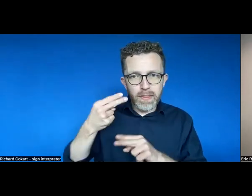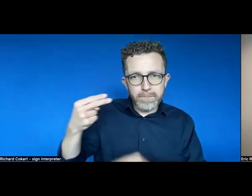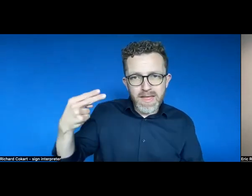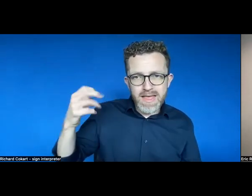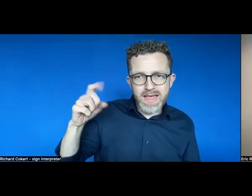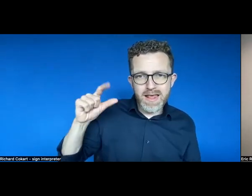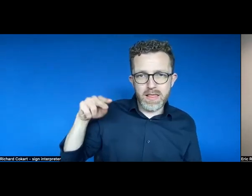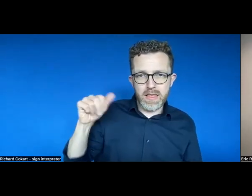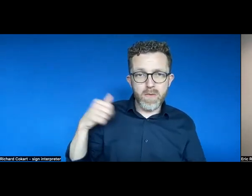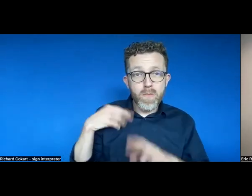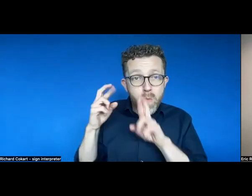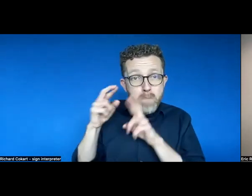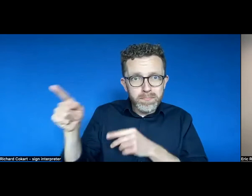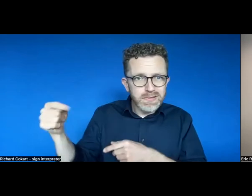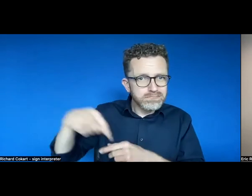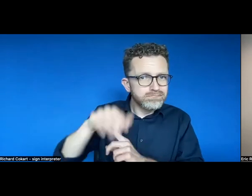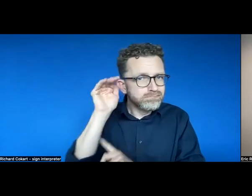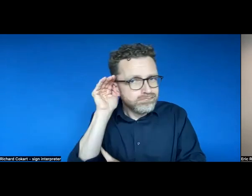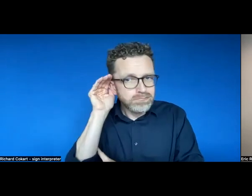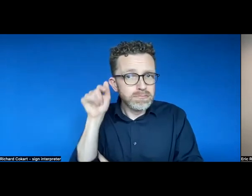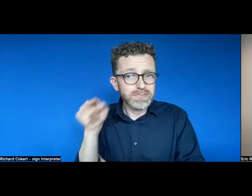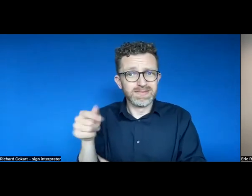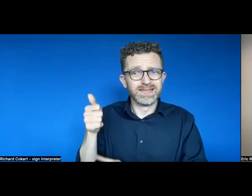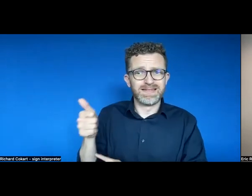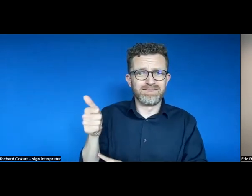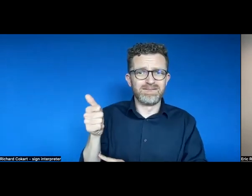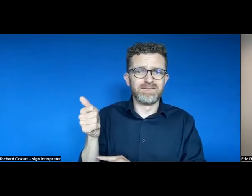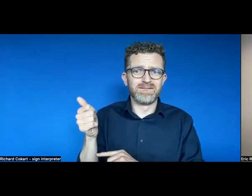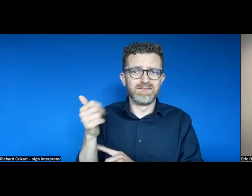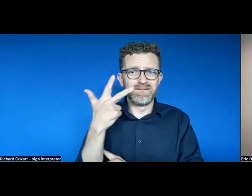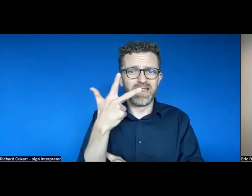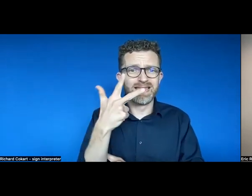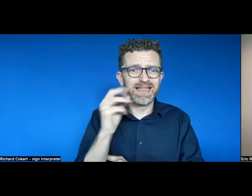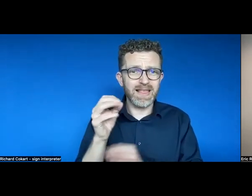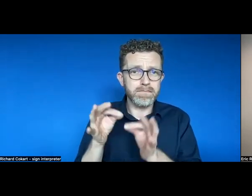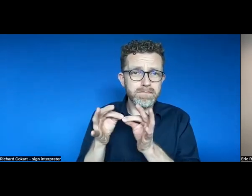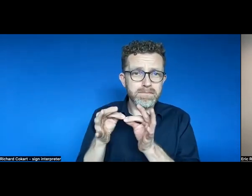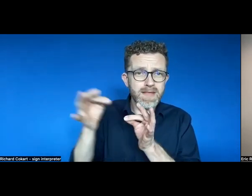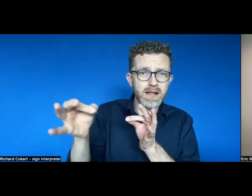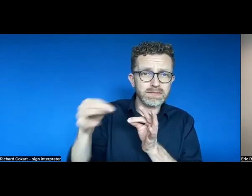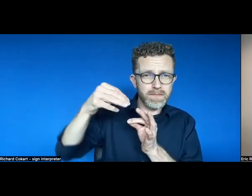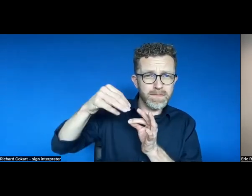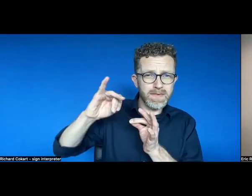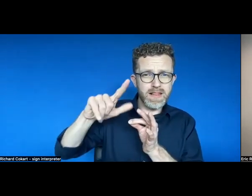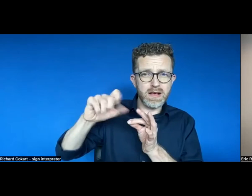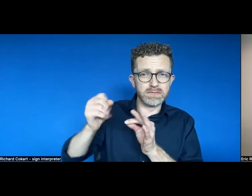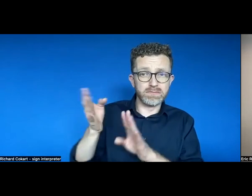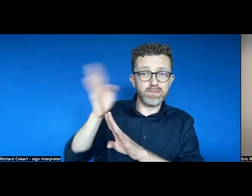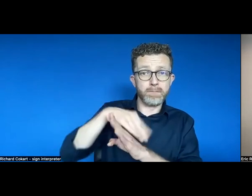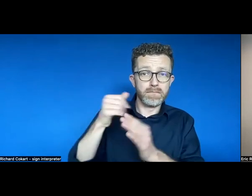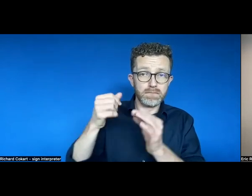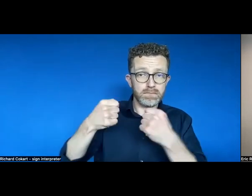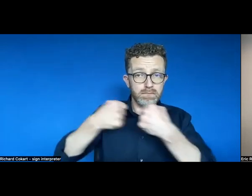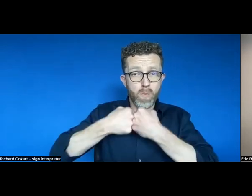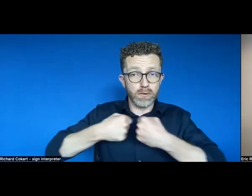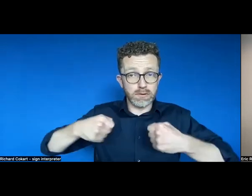keep fighting for the rights of children and adults with disabilities. So thank you. Having spent years visiting these facilities and